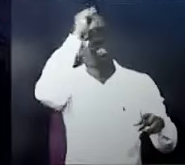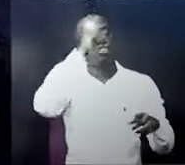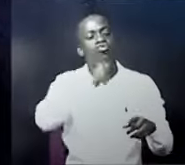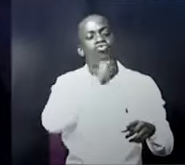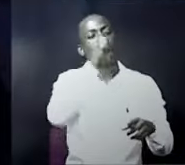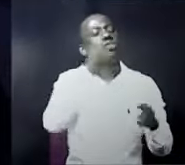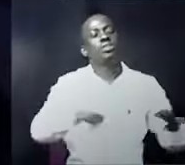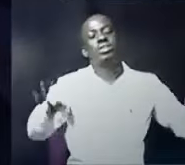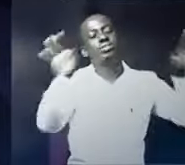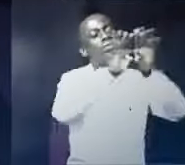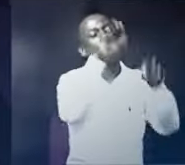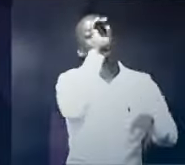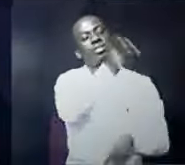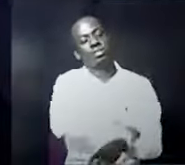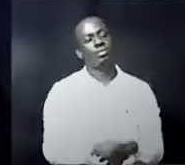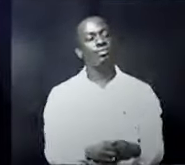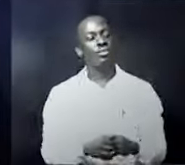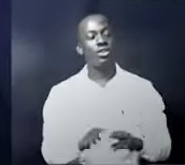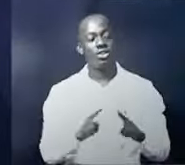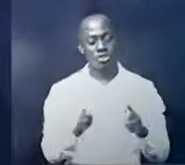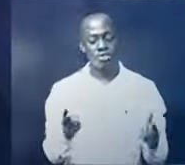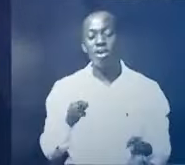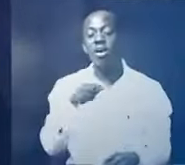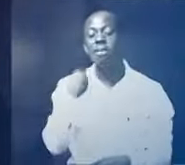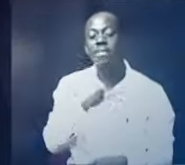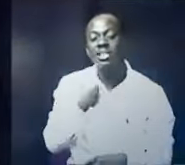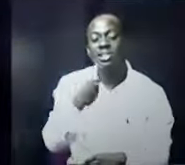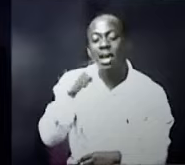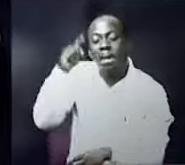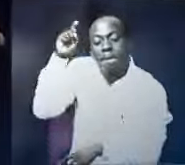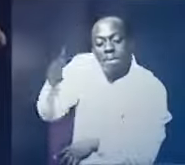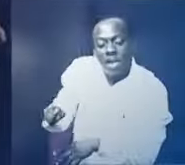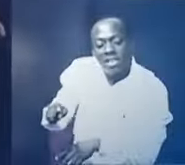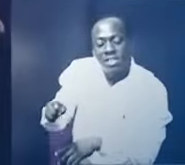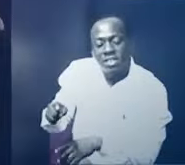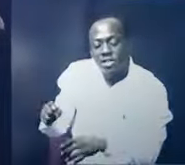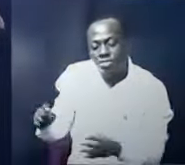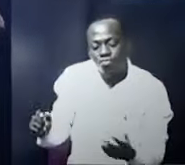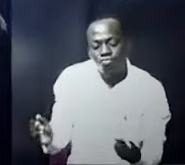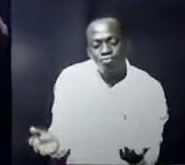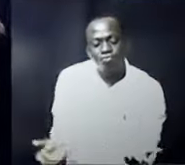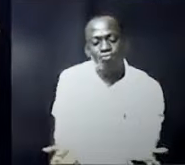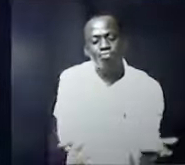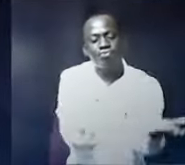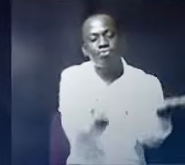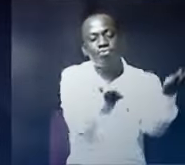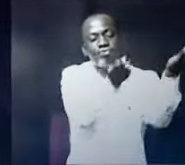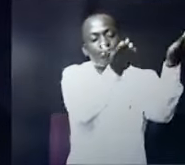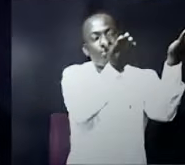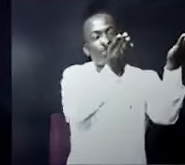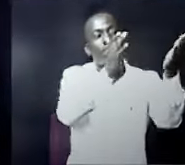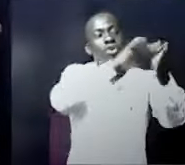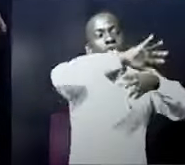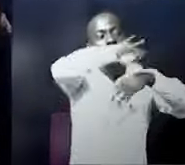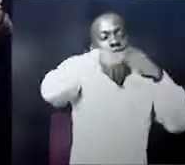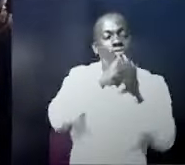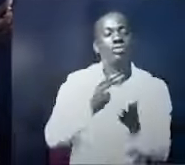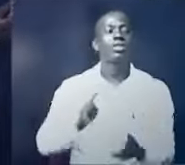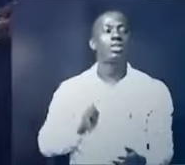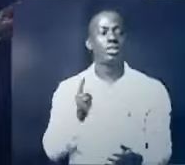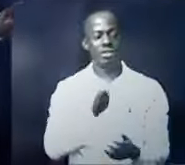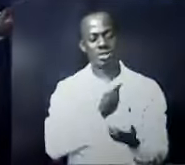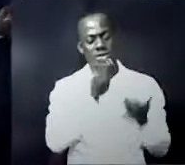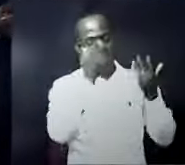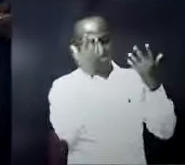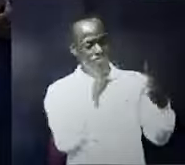So the clergy is supposed to raise all of us and unleash